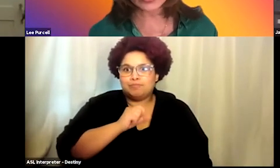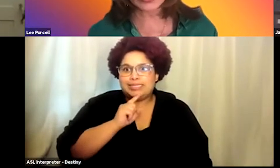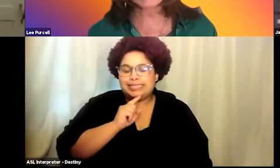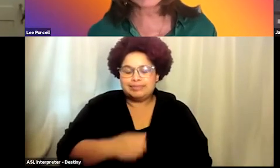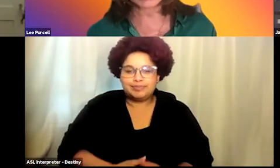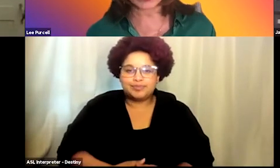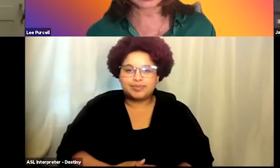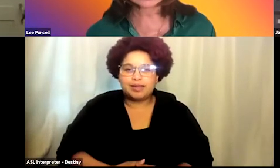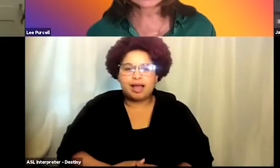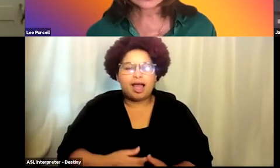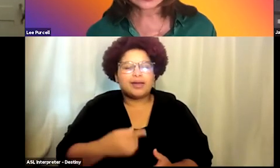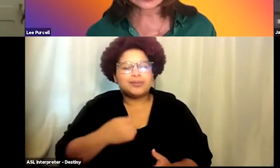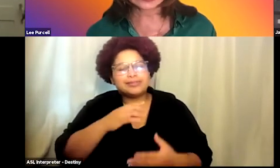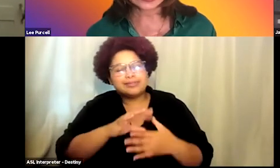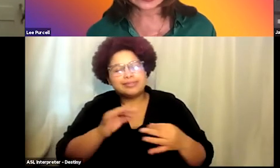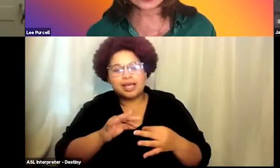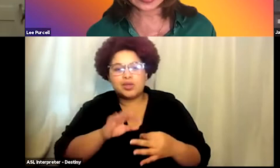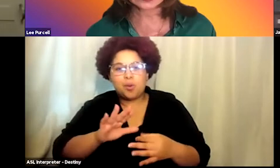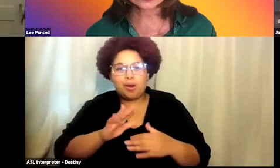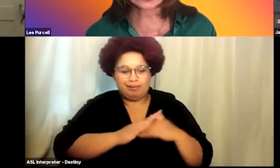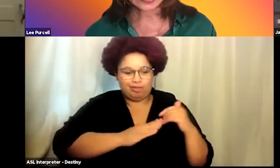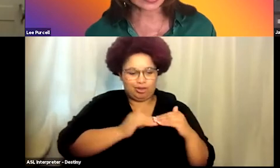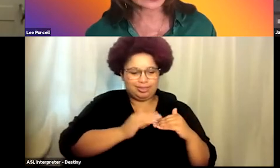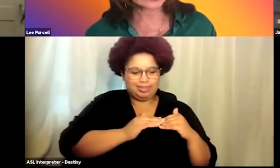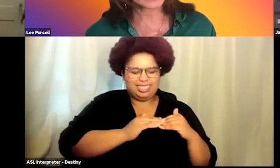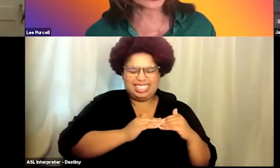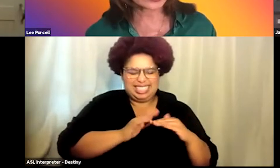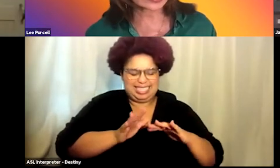step outside your comfort zone, like Ellen had said.